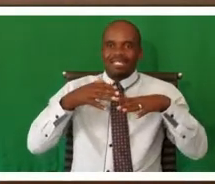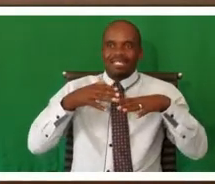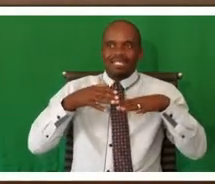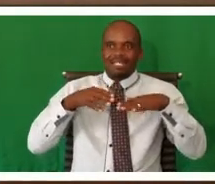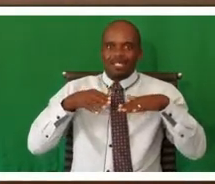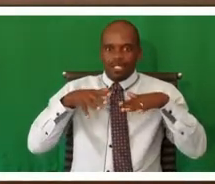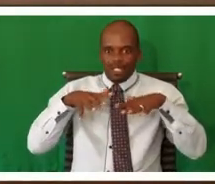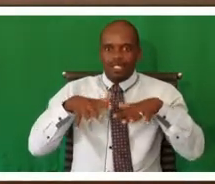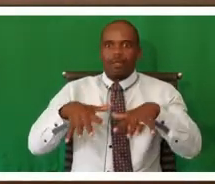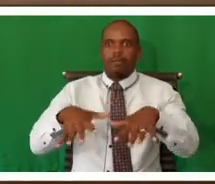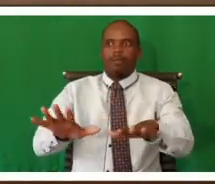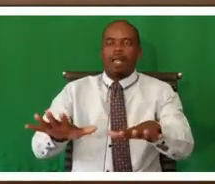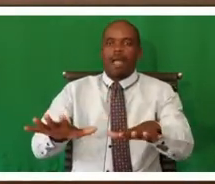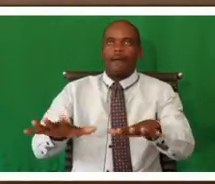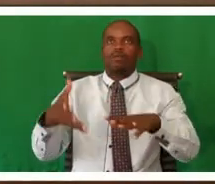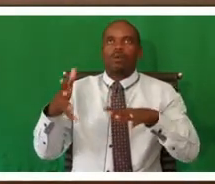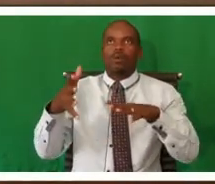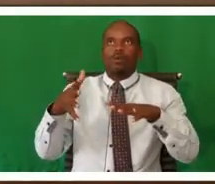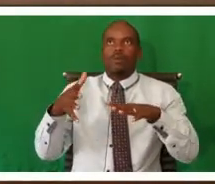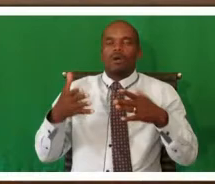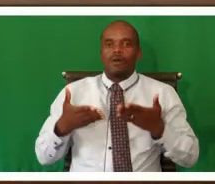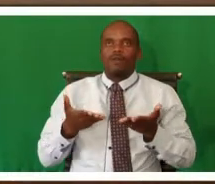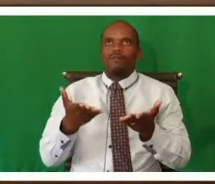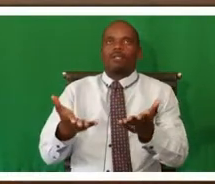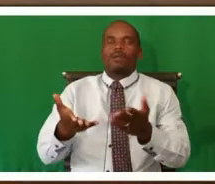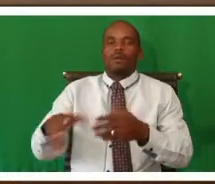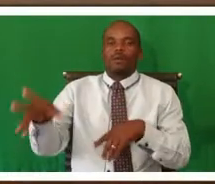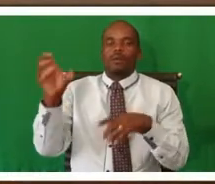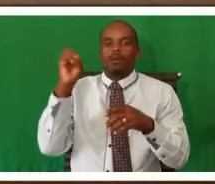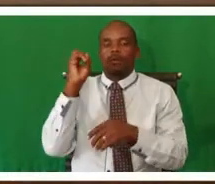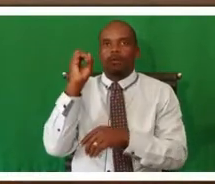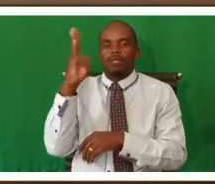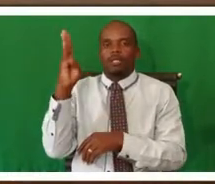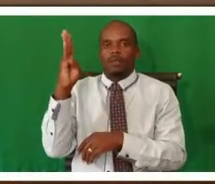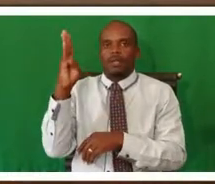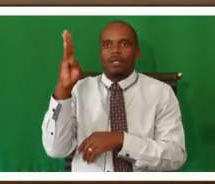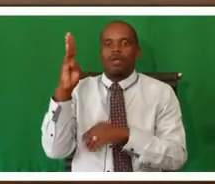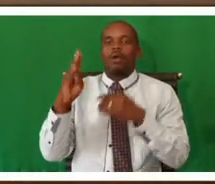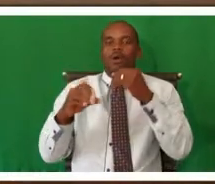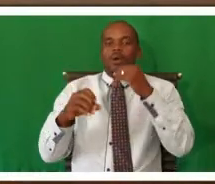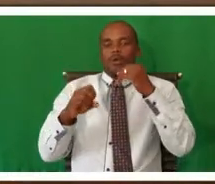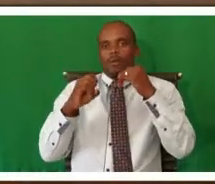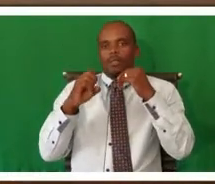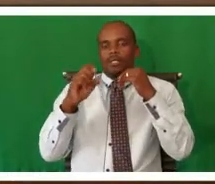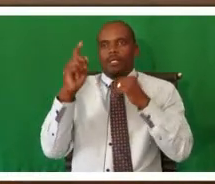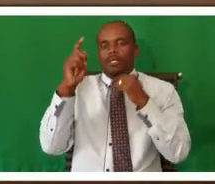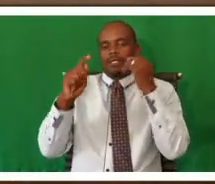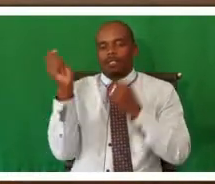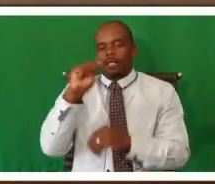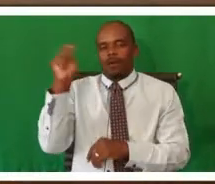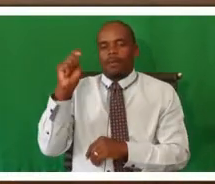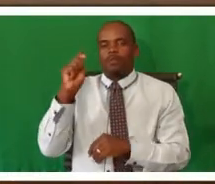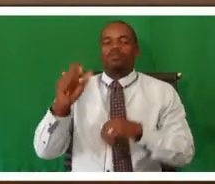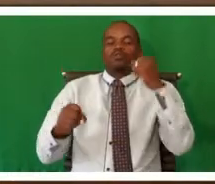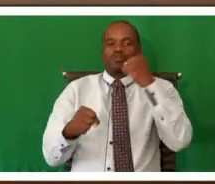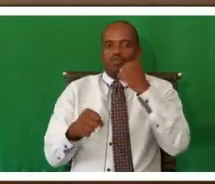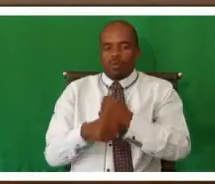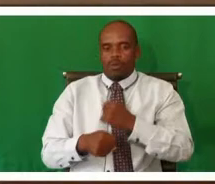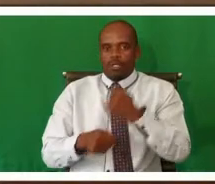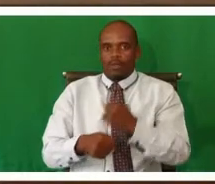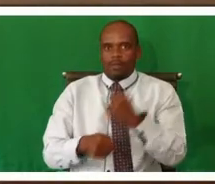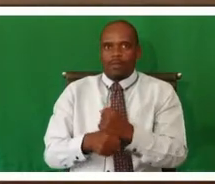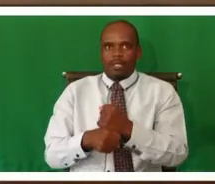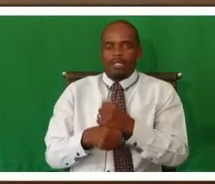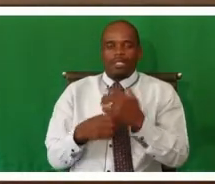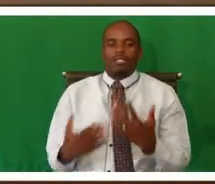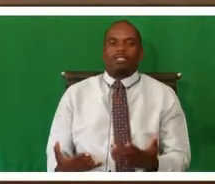Botshabelo, Tabantsu, Excelsior, and Bloemfontein has been gazetted to be one